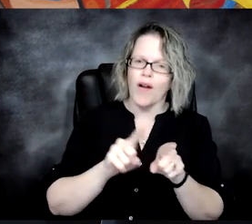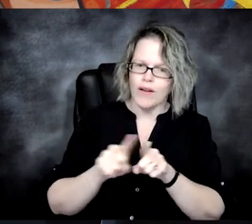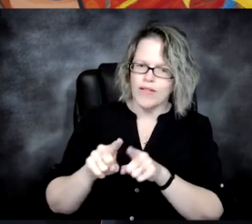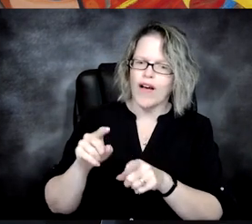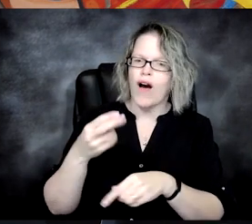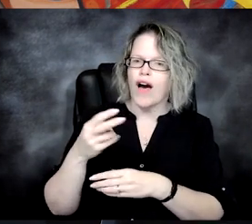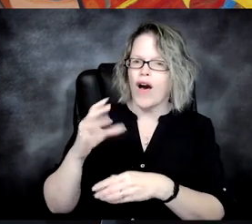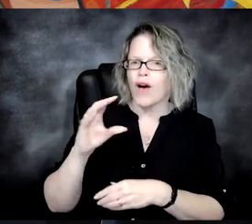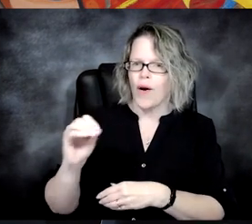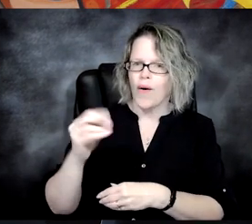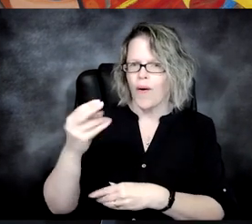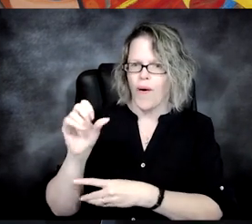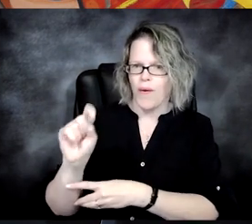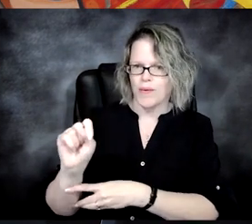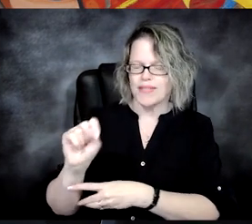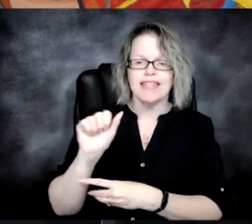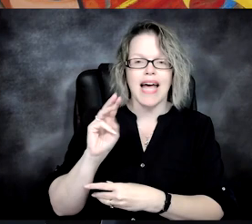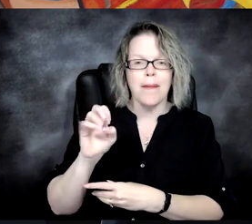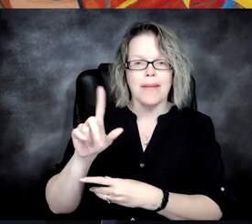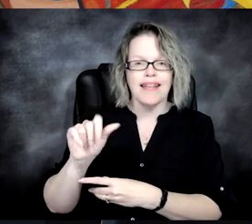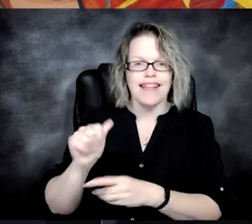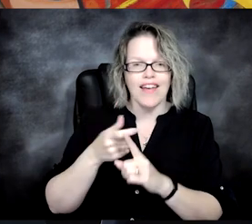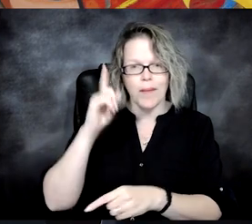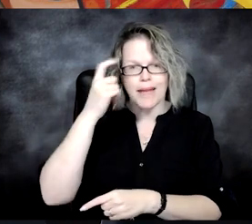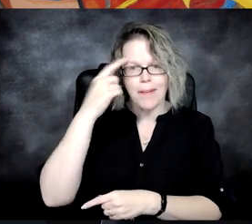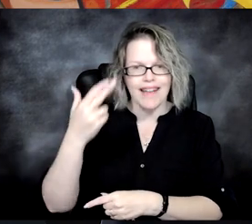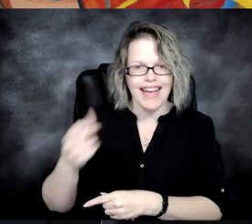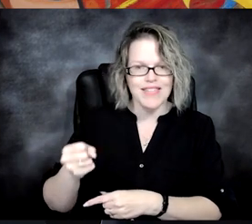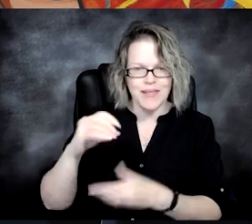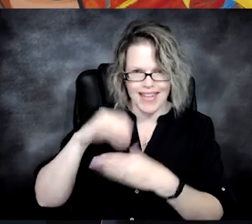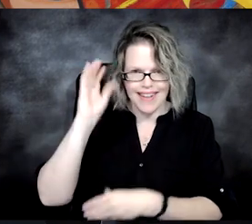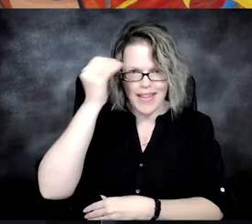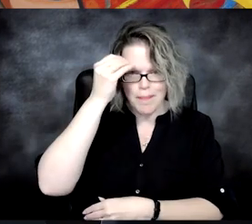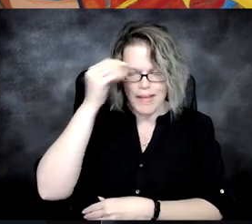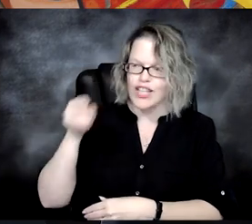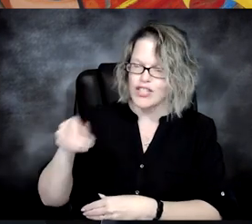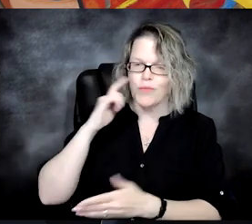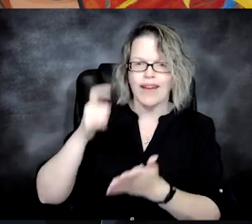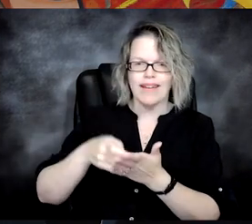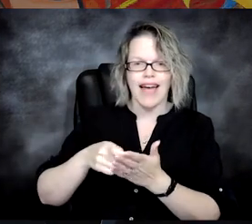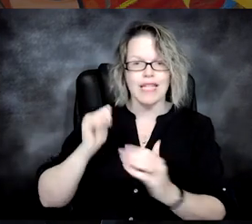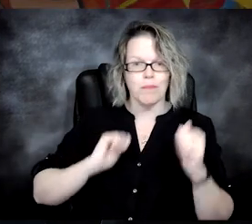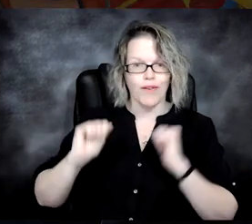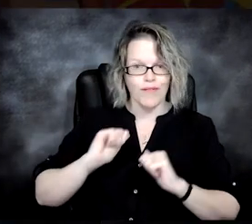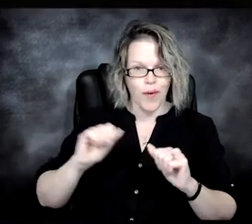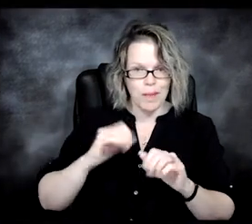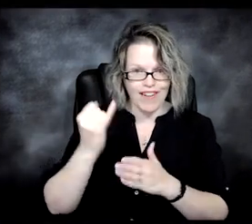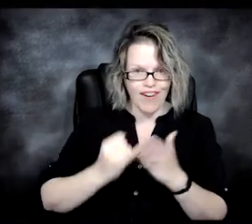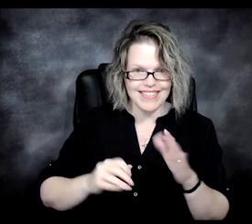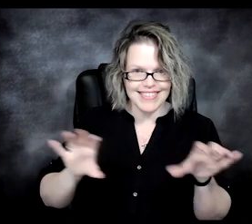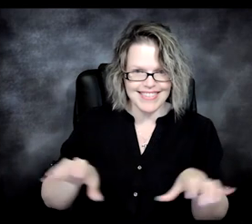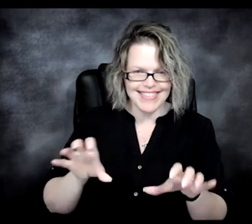Amelia from Capitol High School in Olympia, Washington. She will take it from here on recognition of performing arts. Take it away, Amelia.